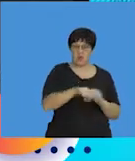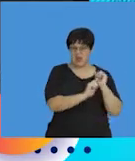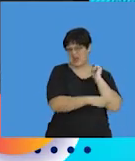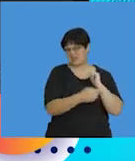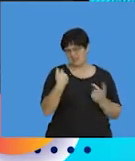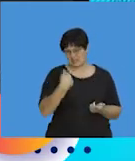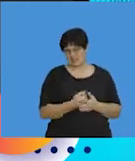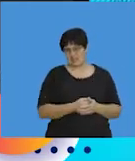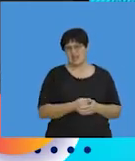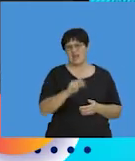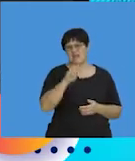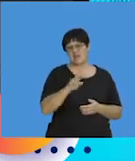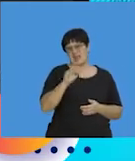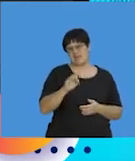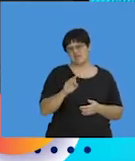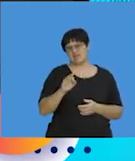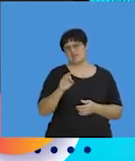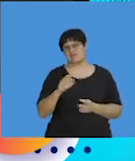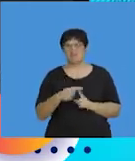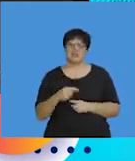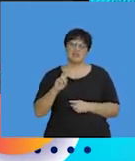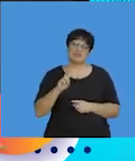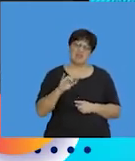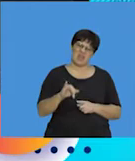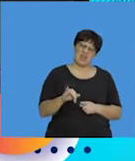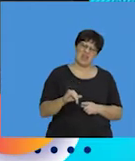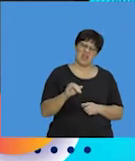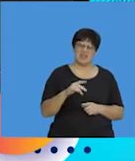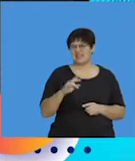y equals vf plus vi over 2.